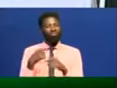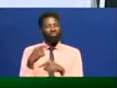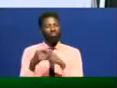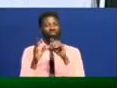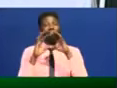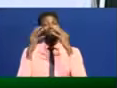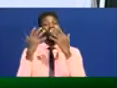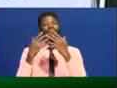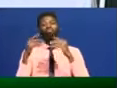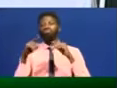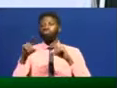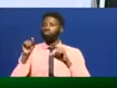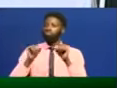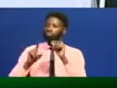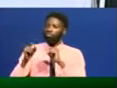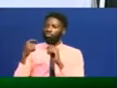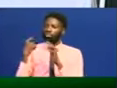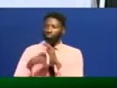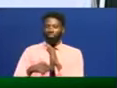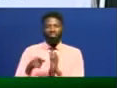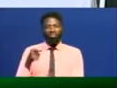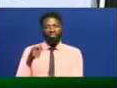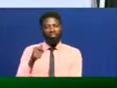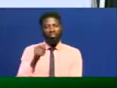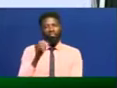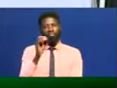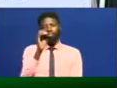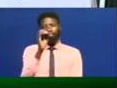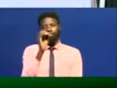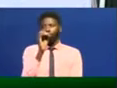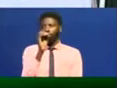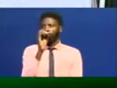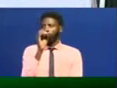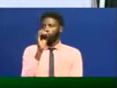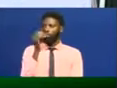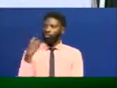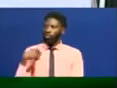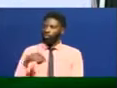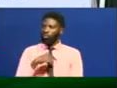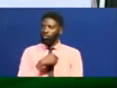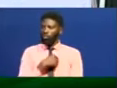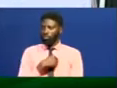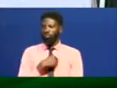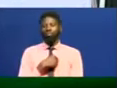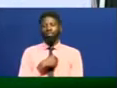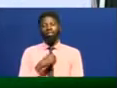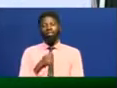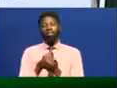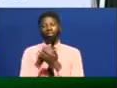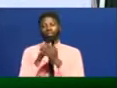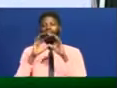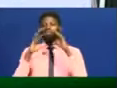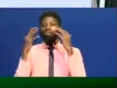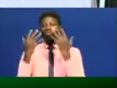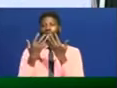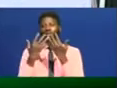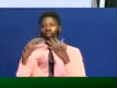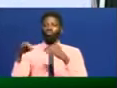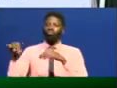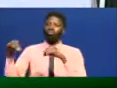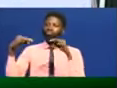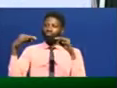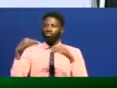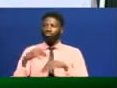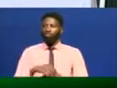world. At zero cost, we are literally taking you to the whole universe. The